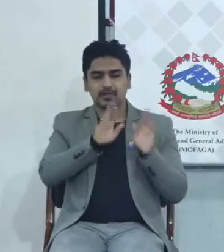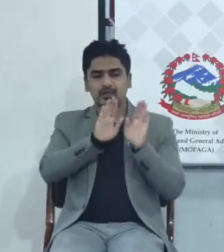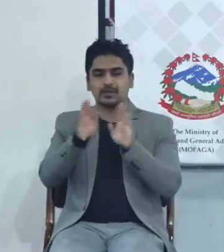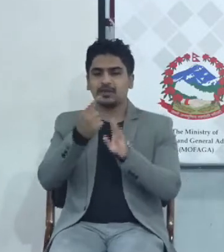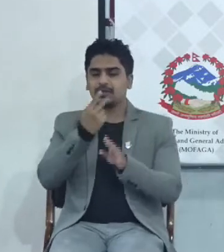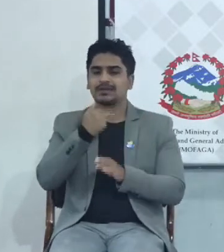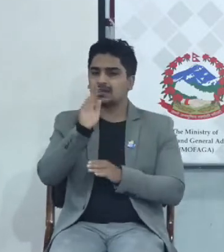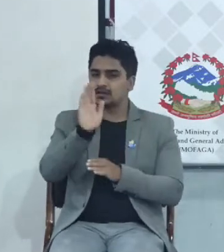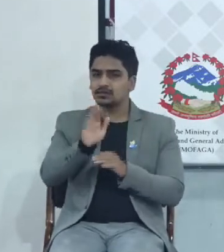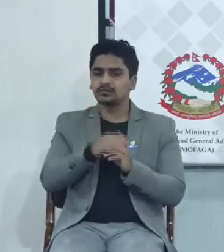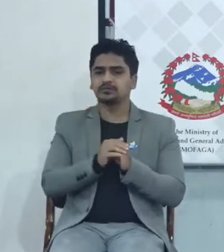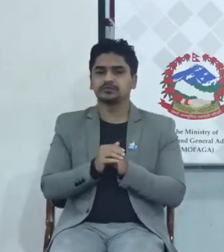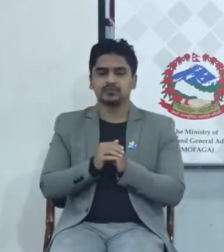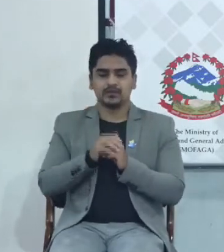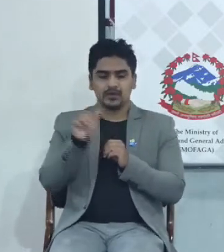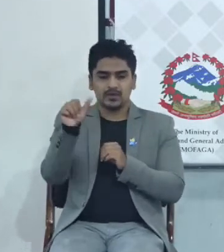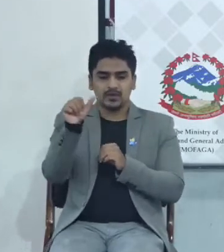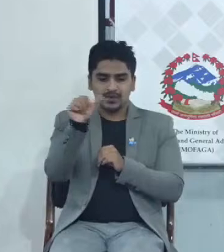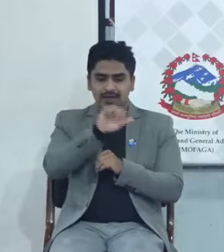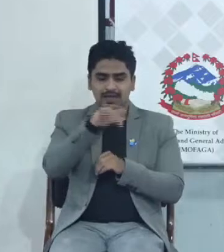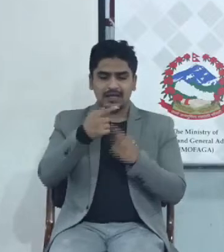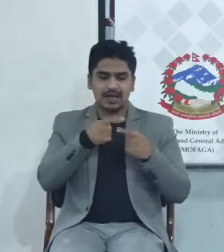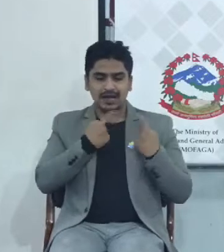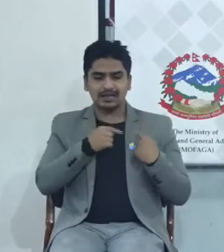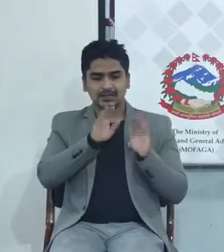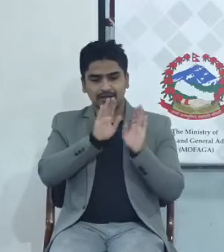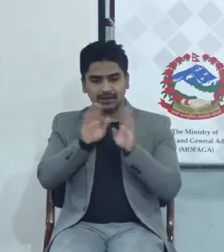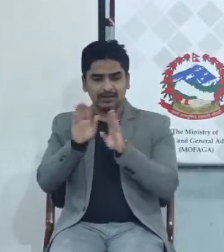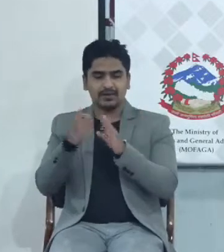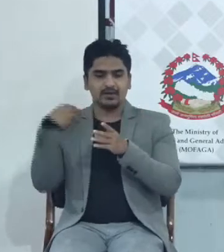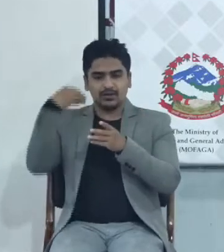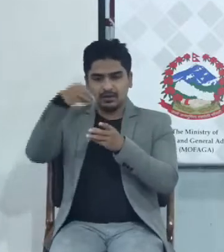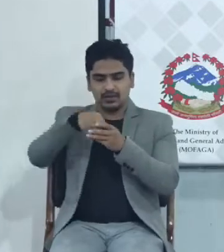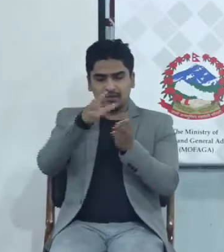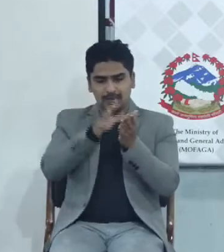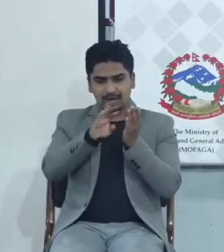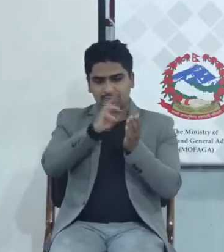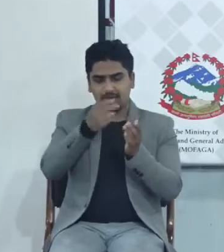from my personal capacity. Thank you very much.